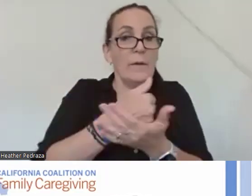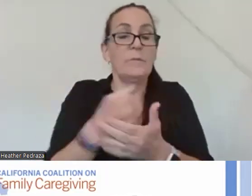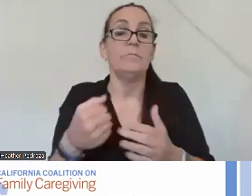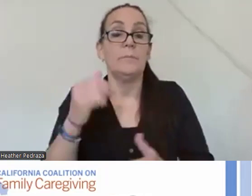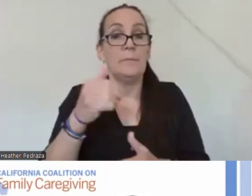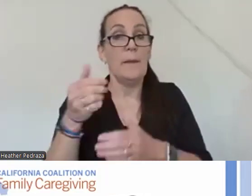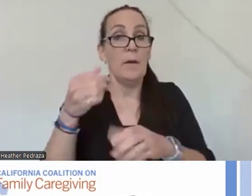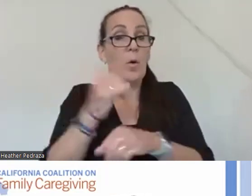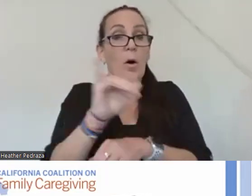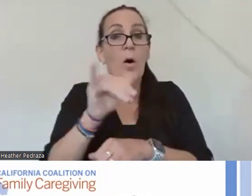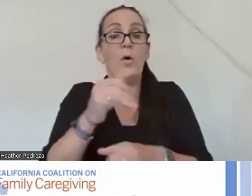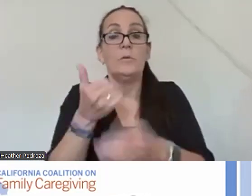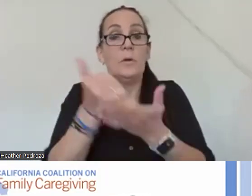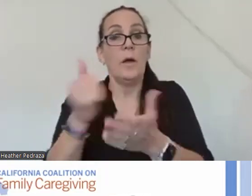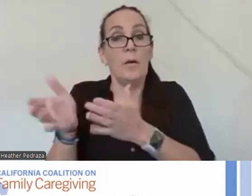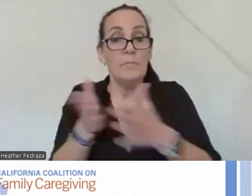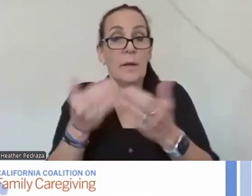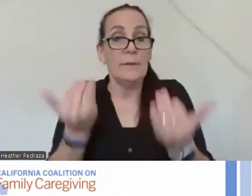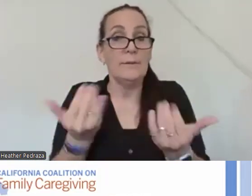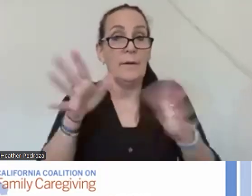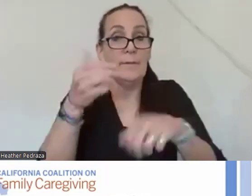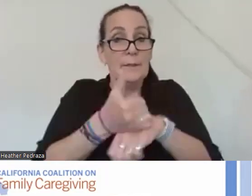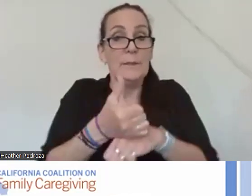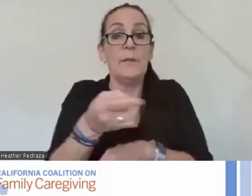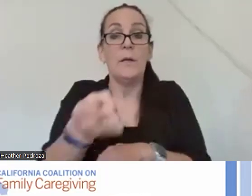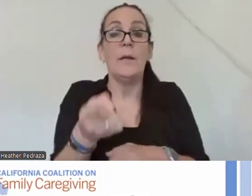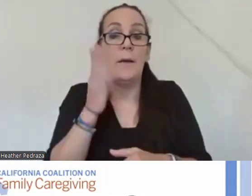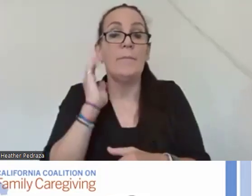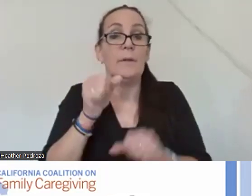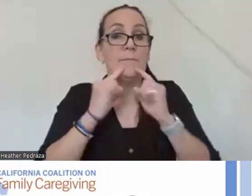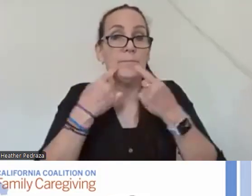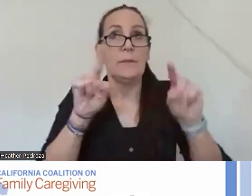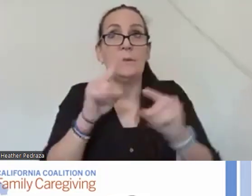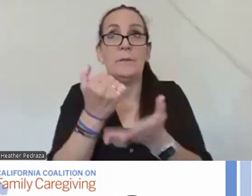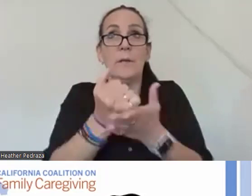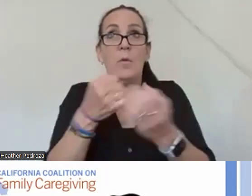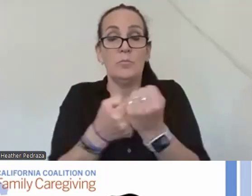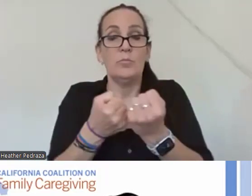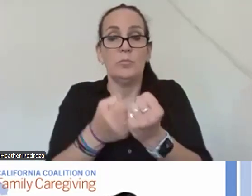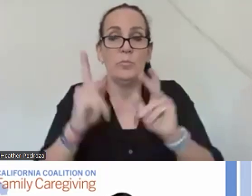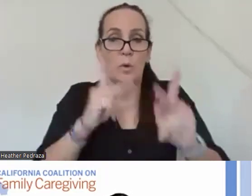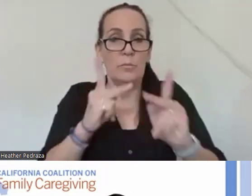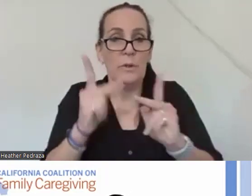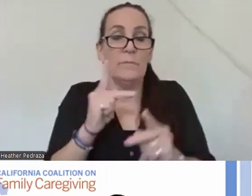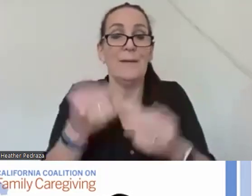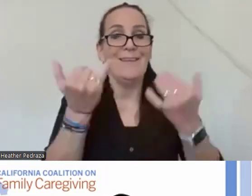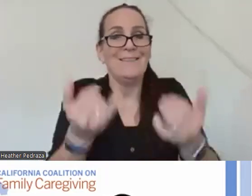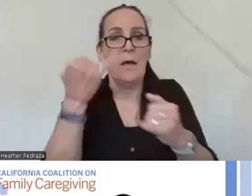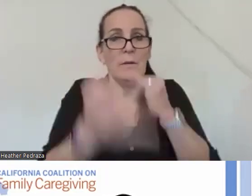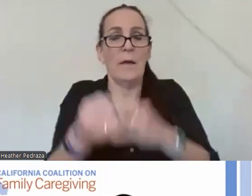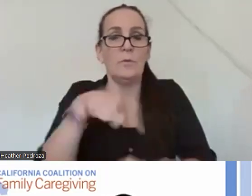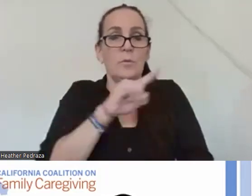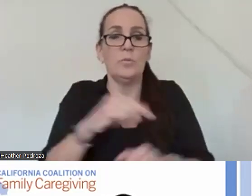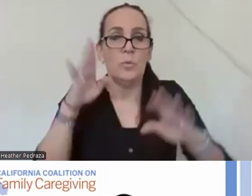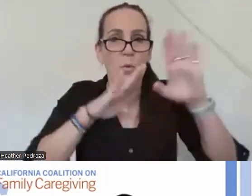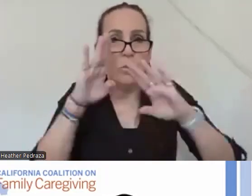at the existing data shortcomings and issues and what they reveal. And finally, we continue to be deeply concerned that most managed care